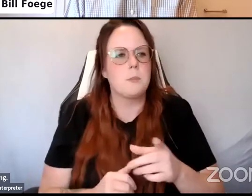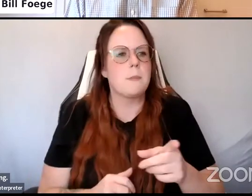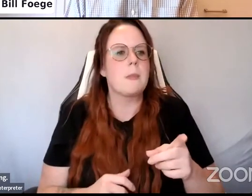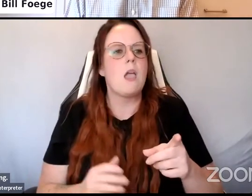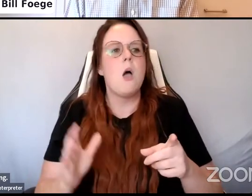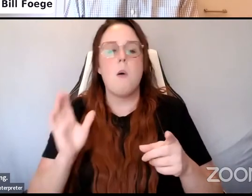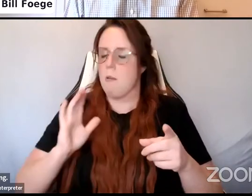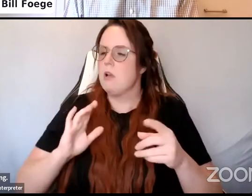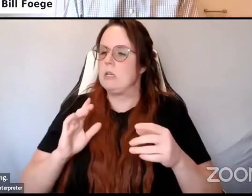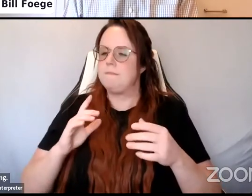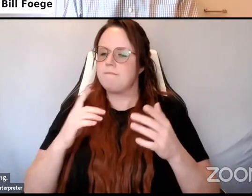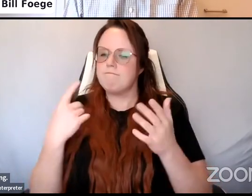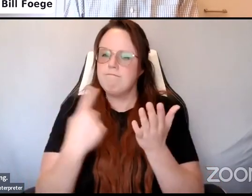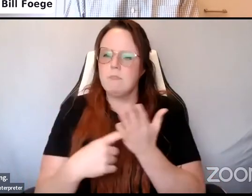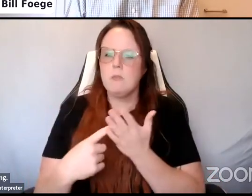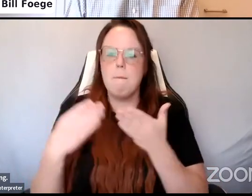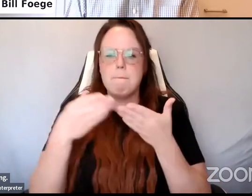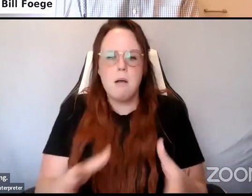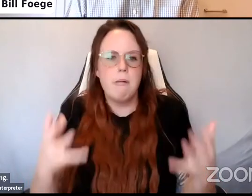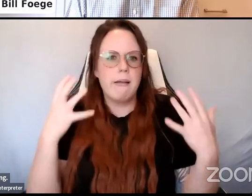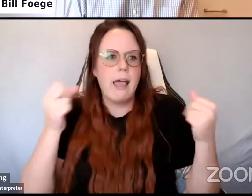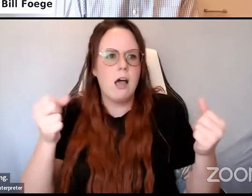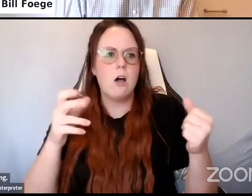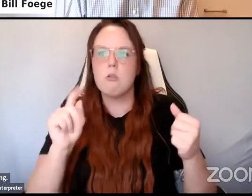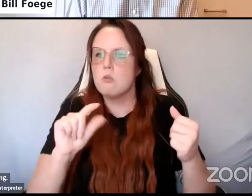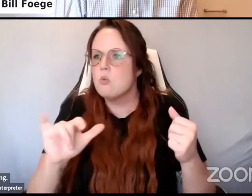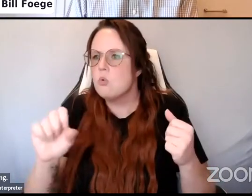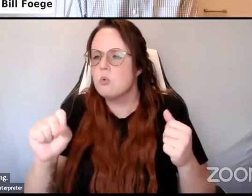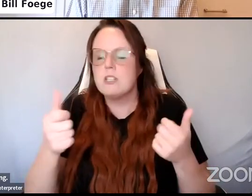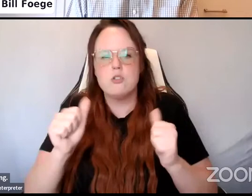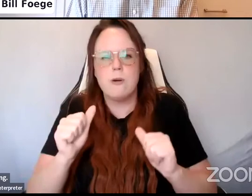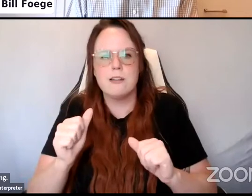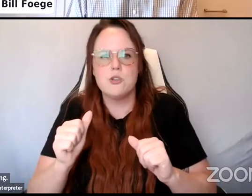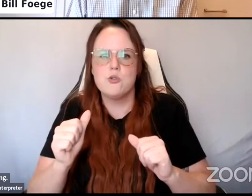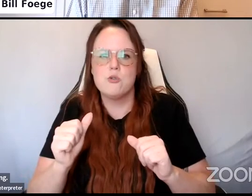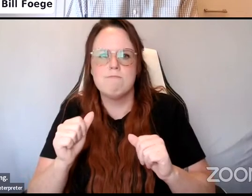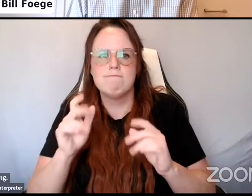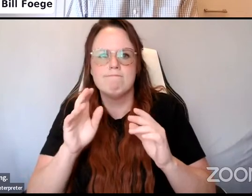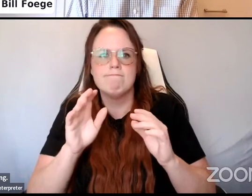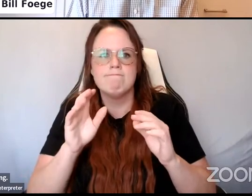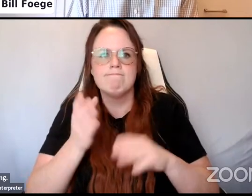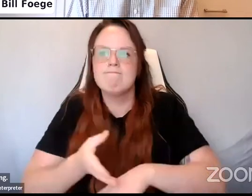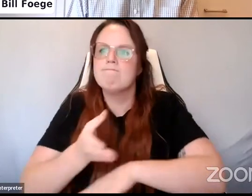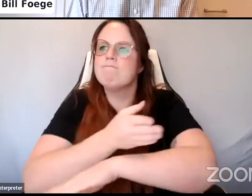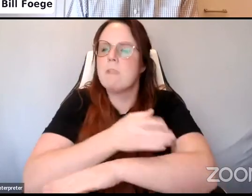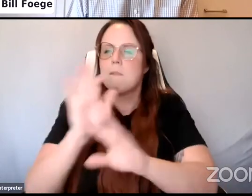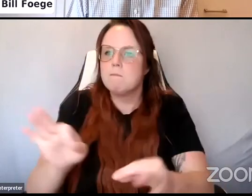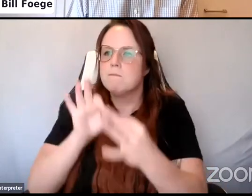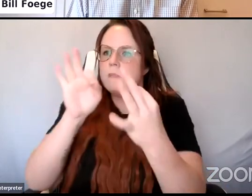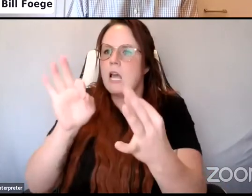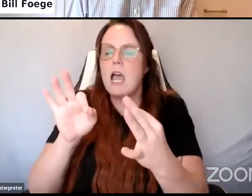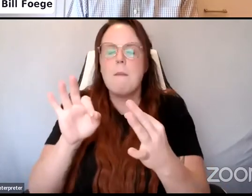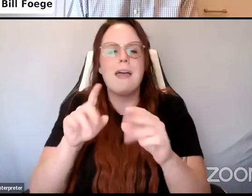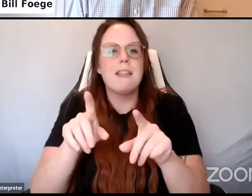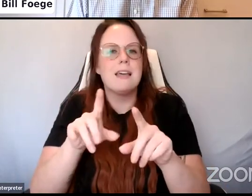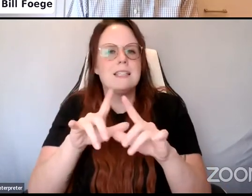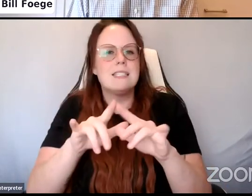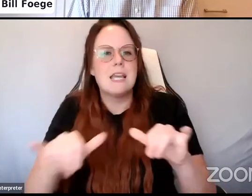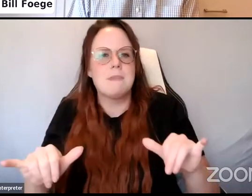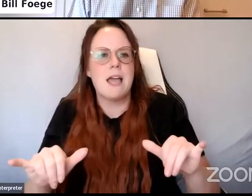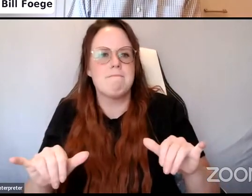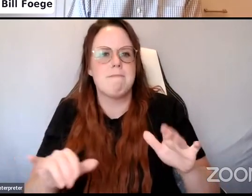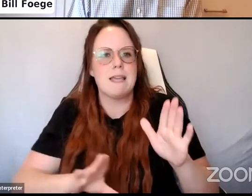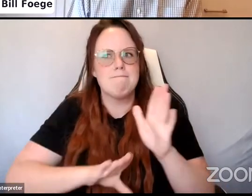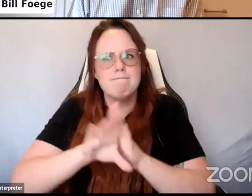health tools and this desire to perfect Public Health tools but at the same time Innovations in medical technology